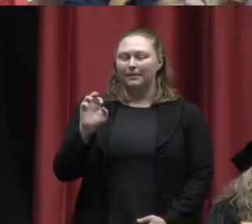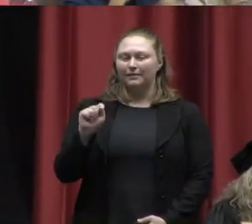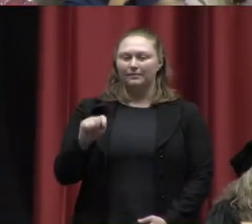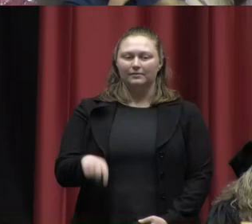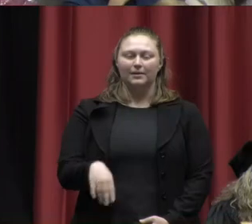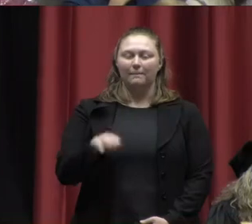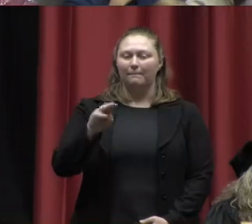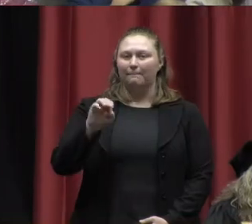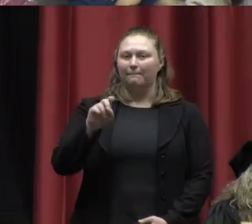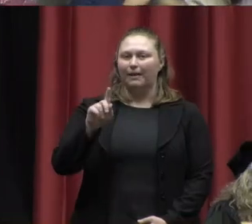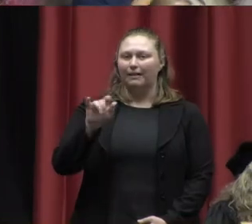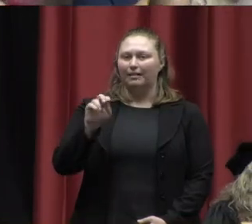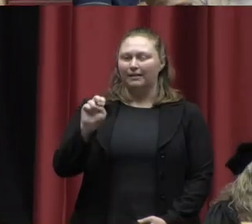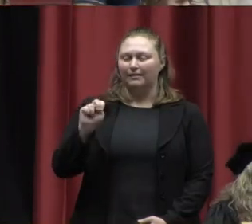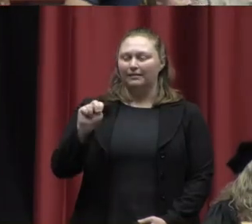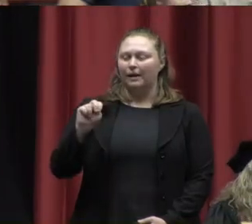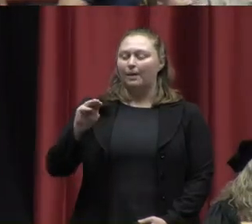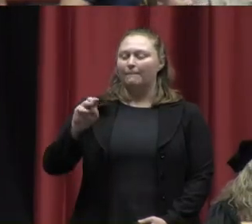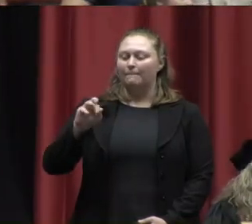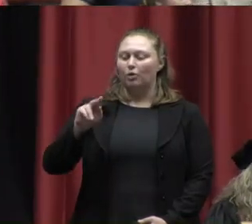Michael Martinez.